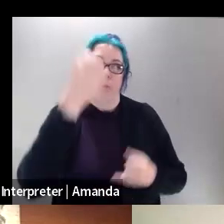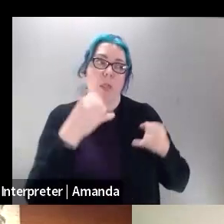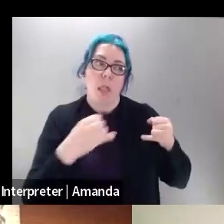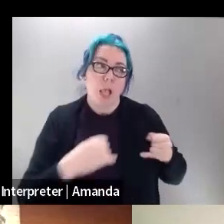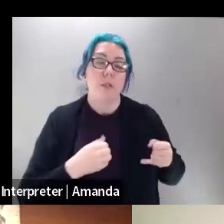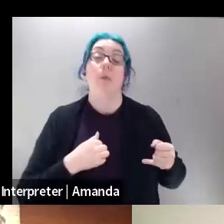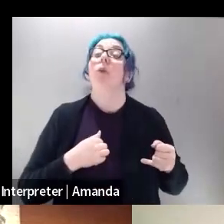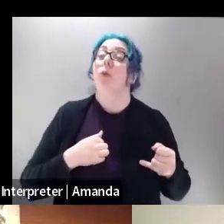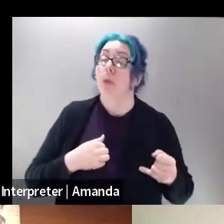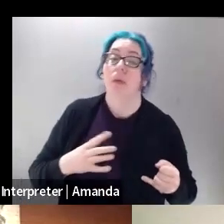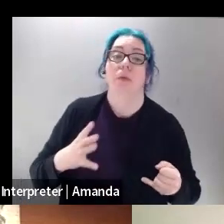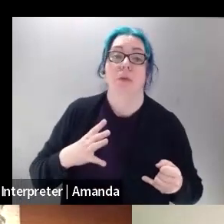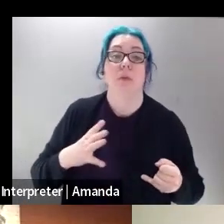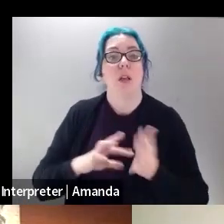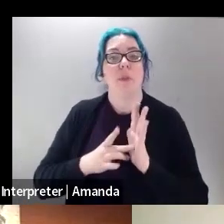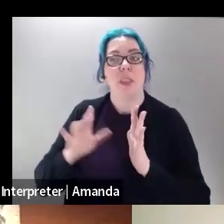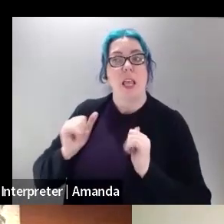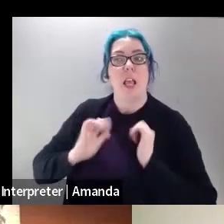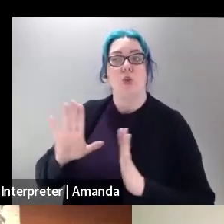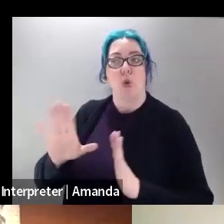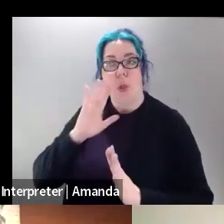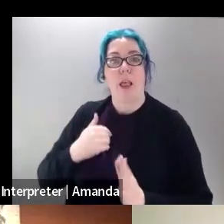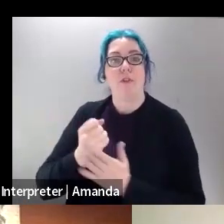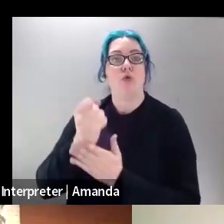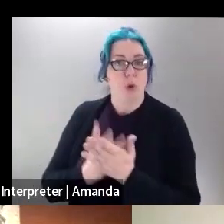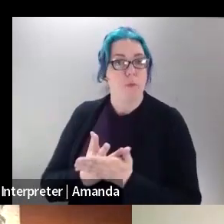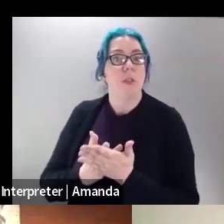have the script right up until tech, and so don't panic, Nina.